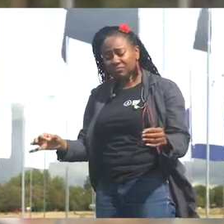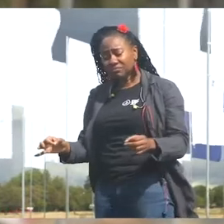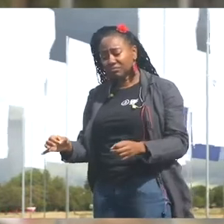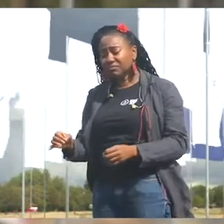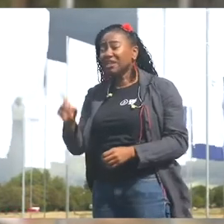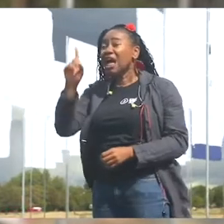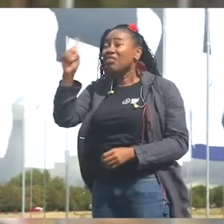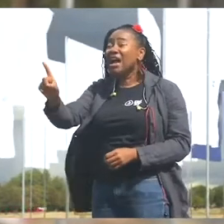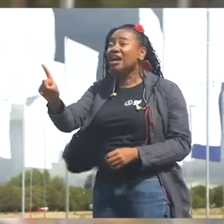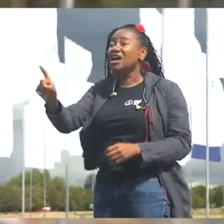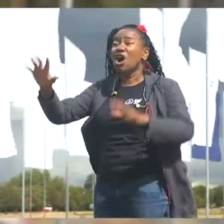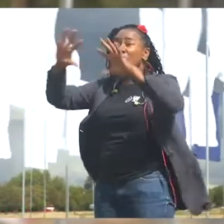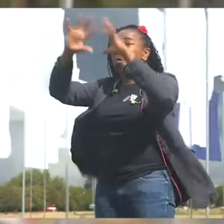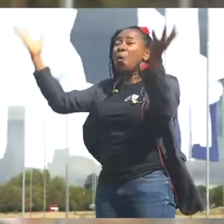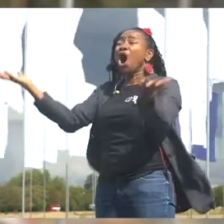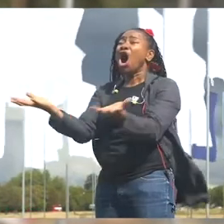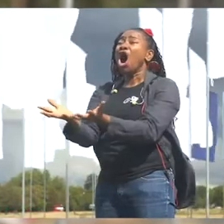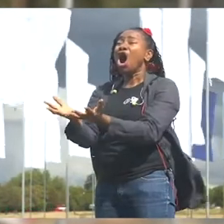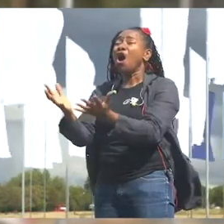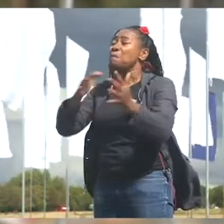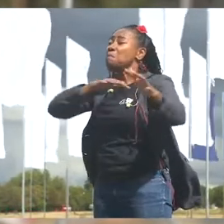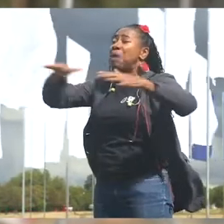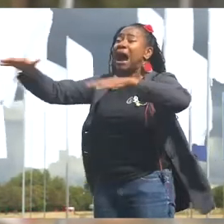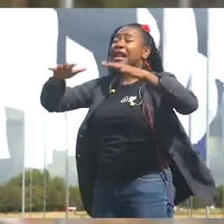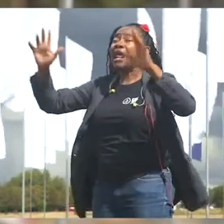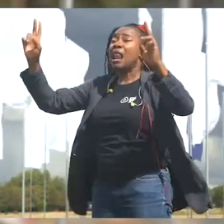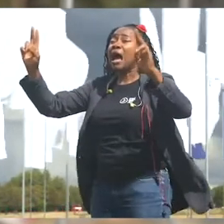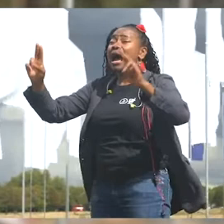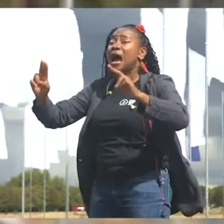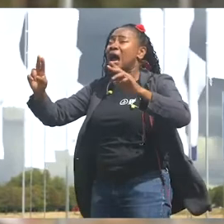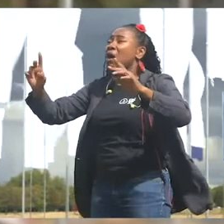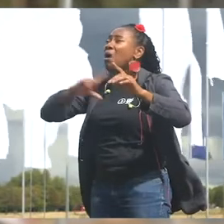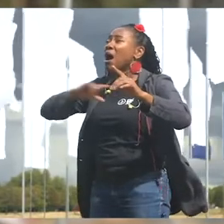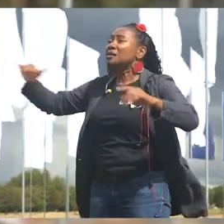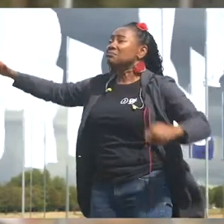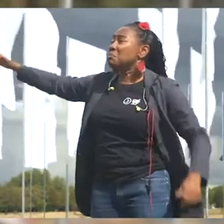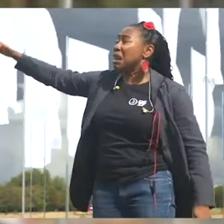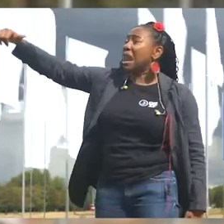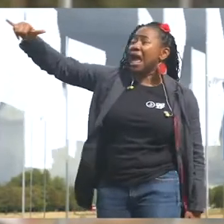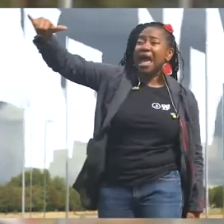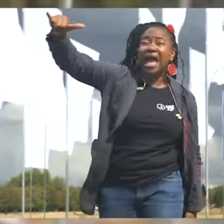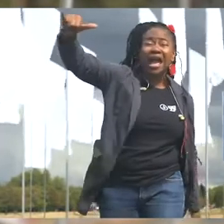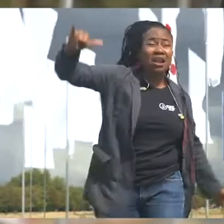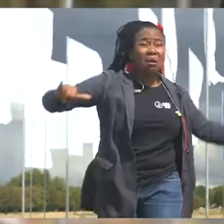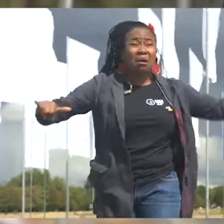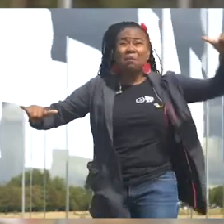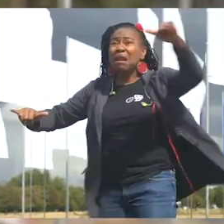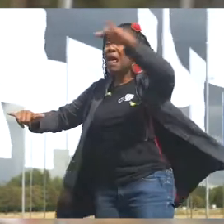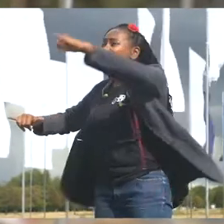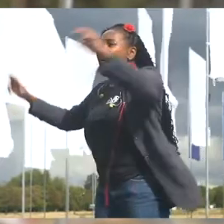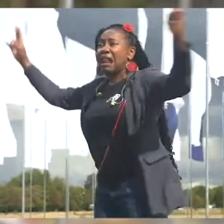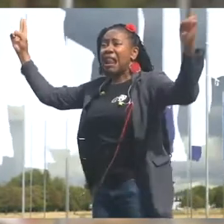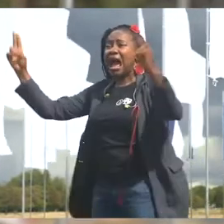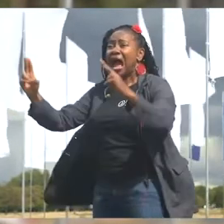And then the volume of the world turned down. The skies no longer filled with the planes roaring engines, our roads